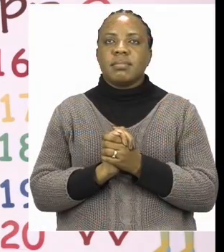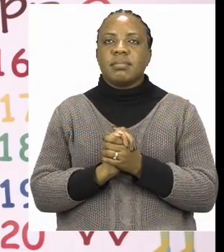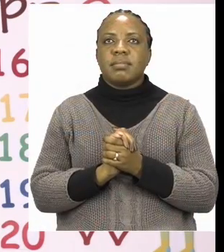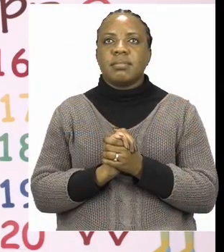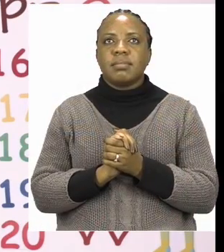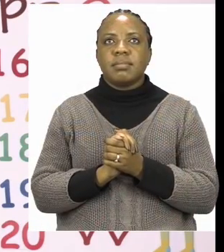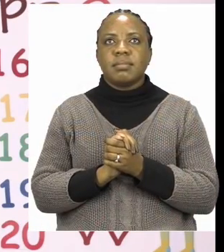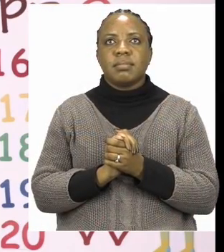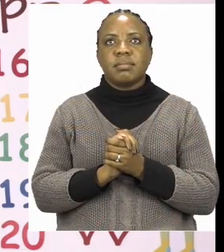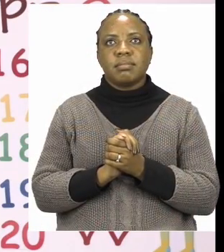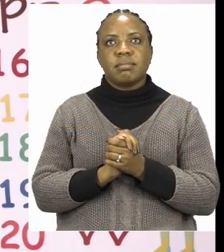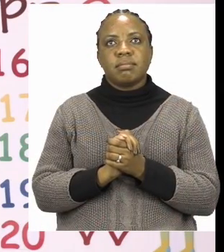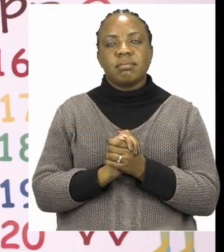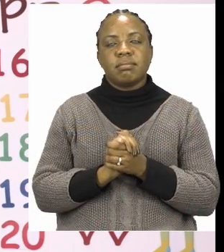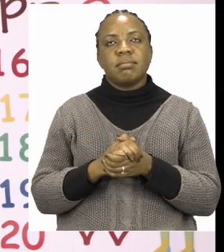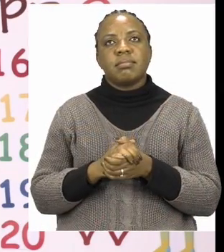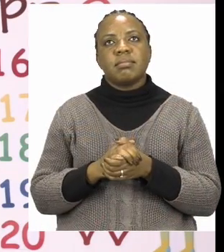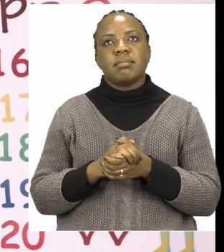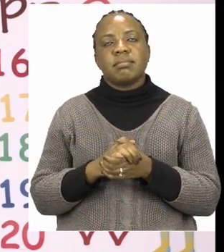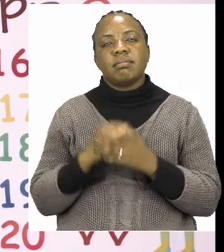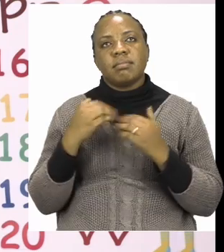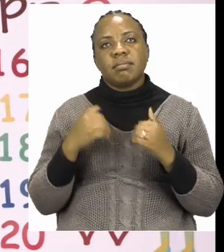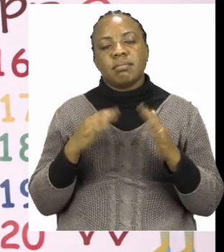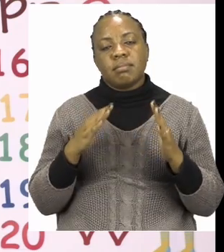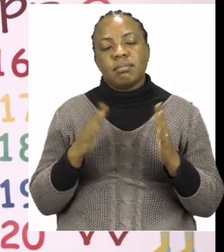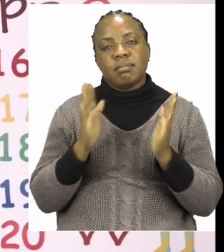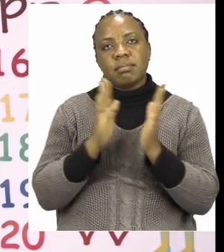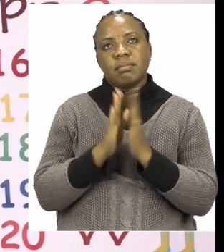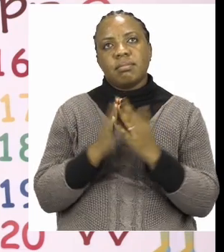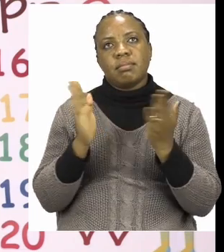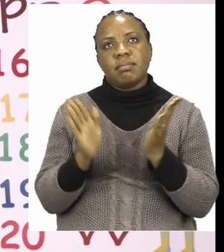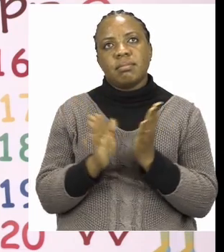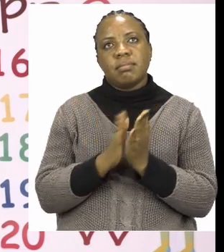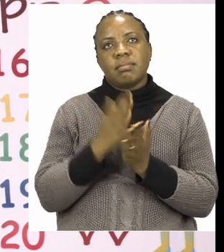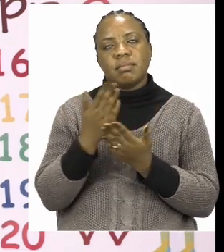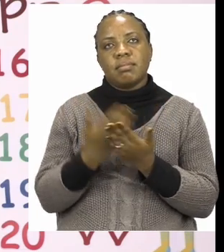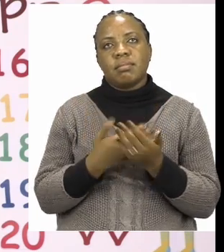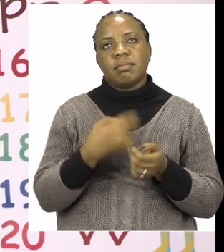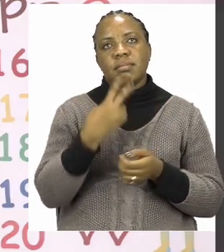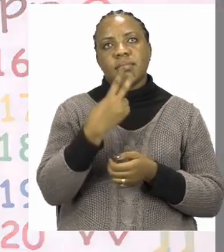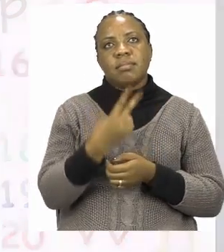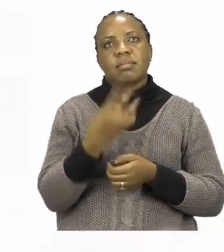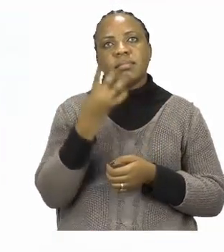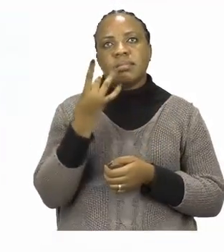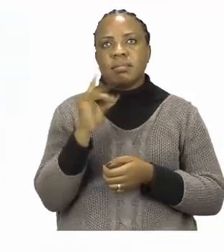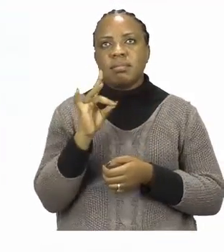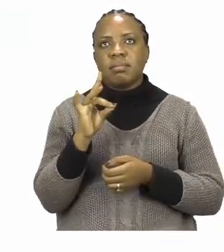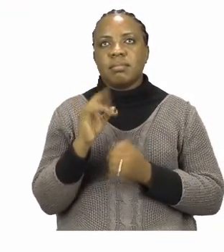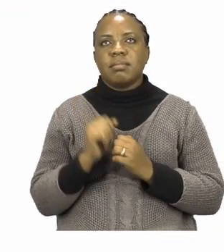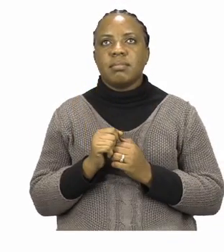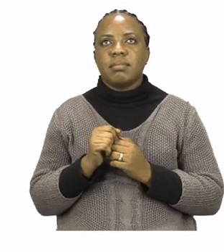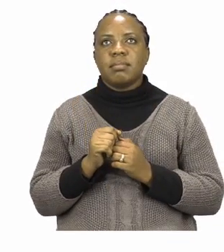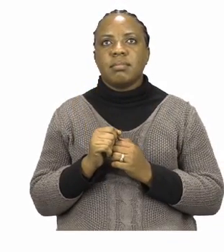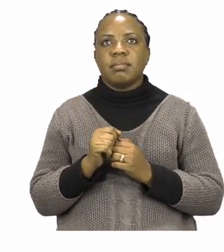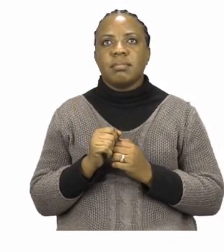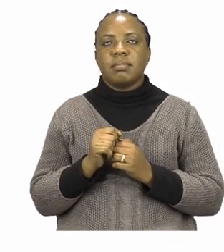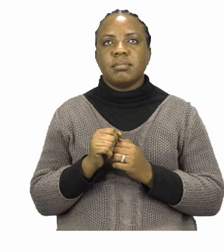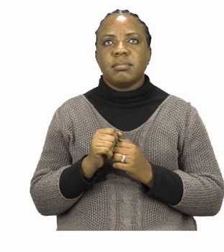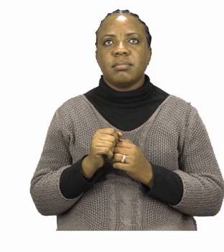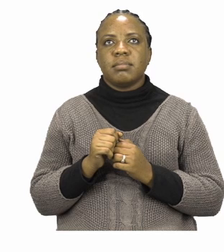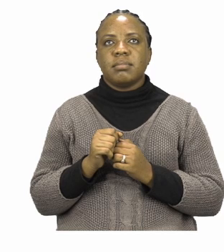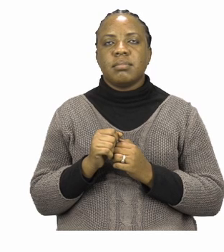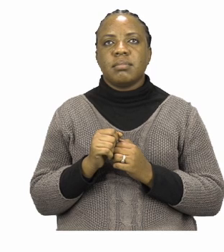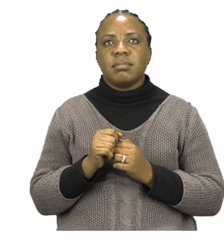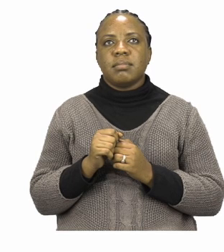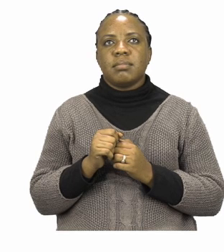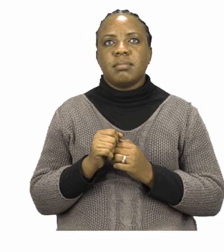To start today's lesson, boys and girls, let us all turn to page 28. On page 28, we are going to